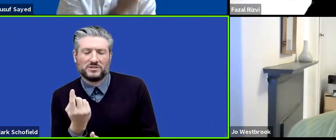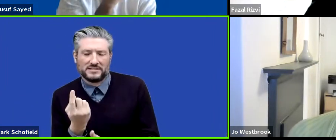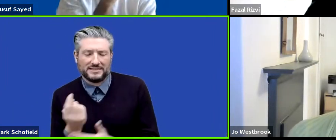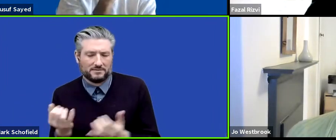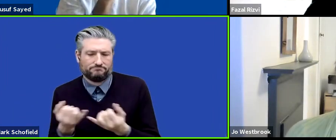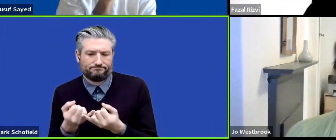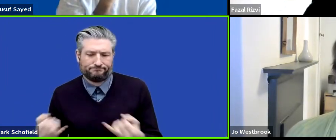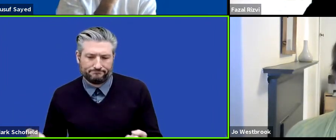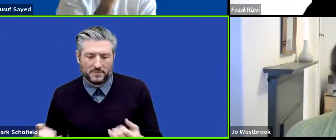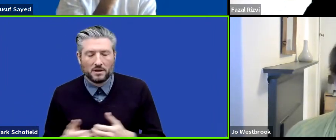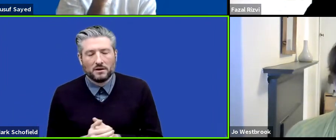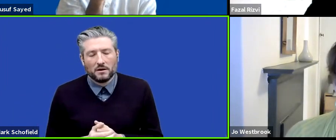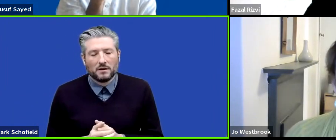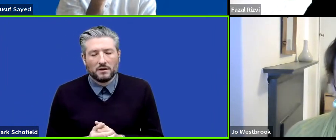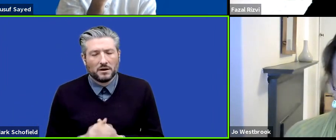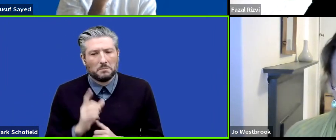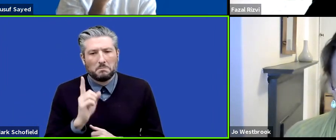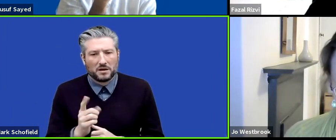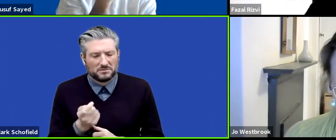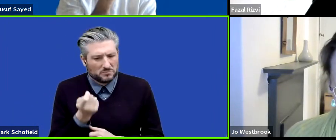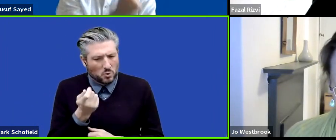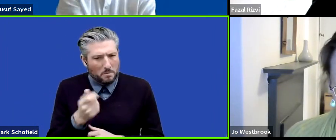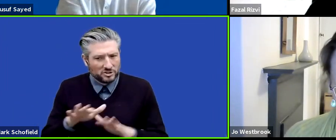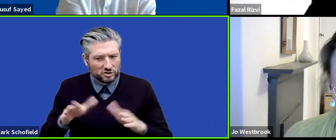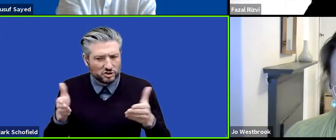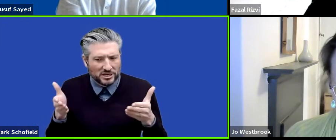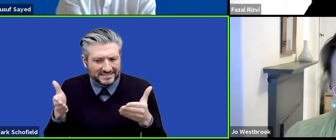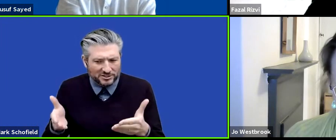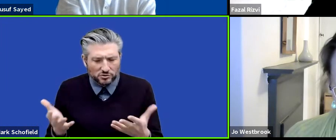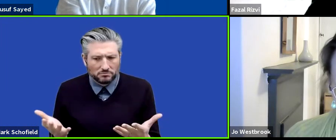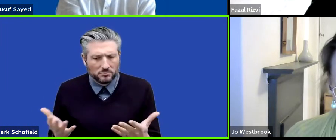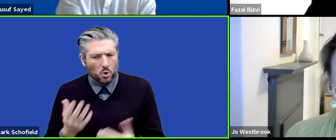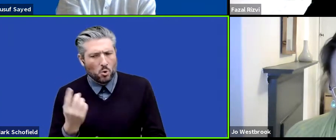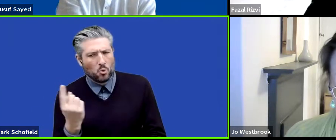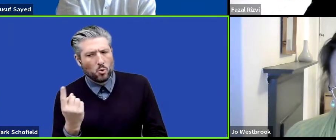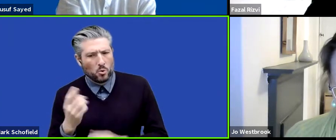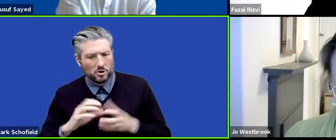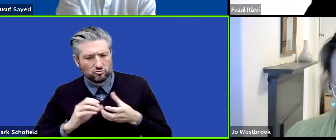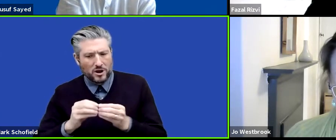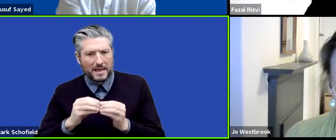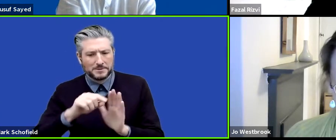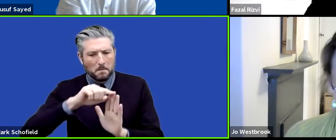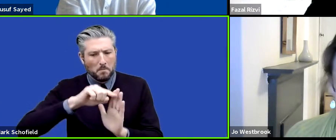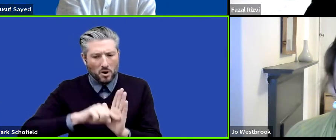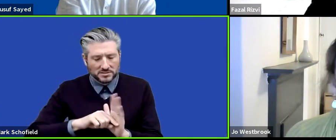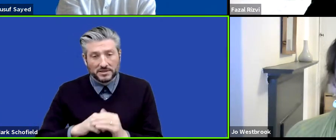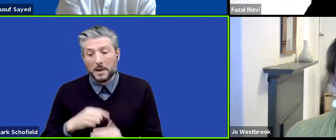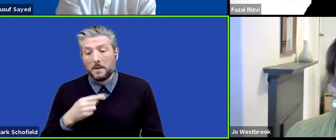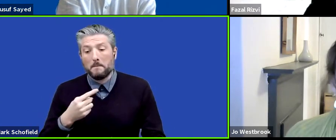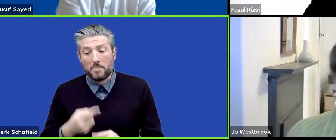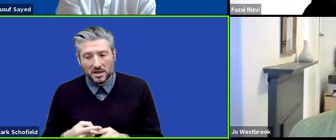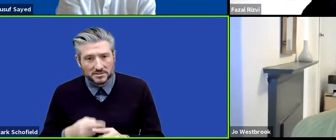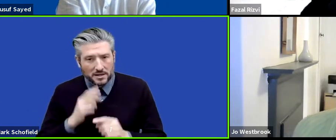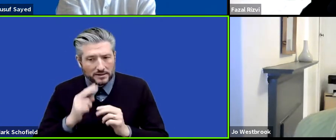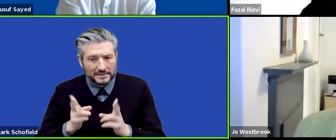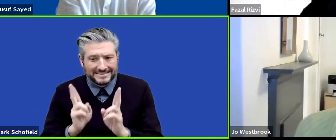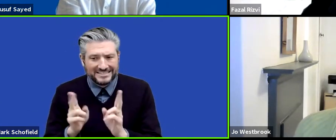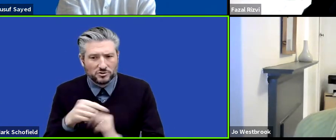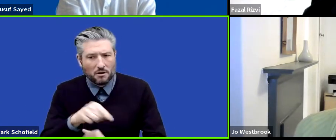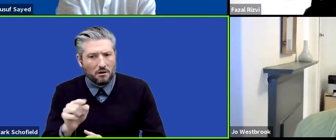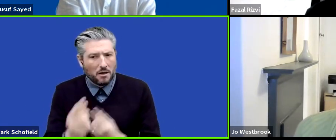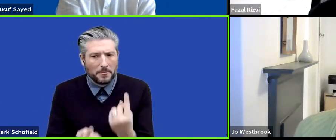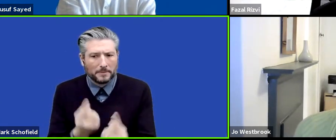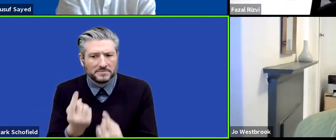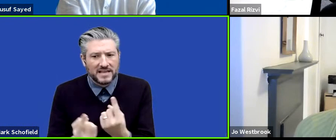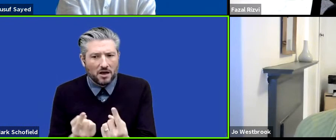paid to who is involved in education policy making and the needs of frontline teachers and learners from marginalised